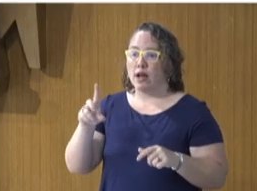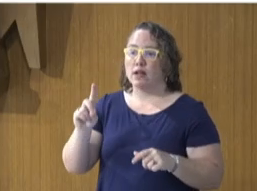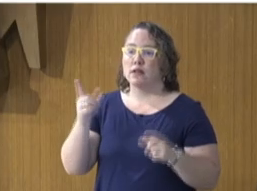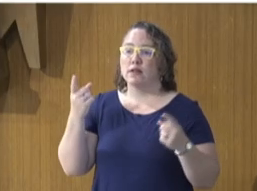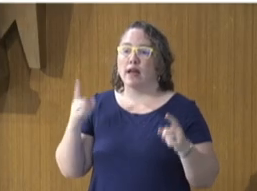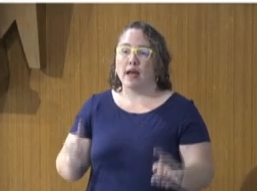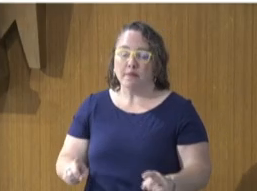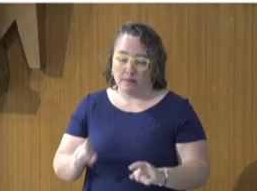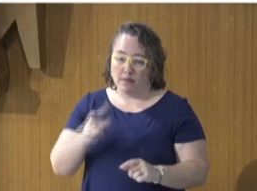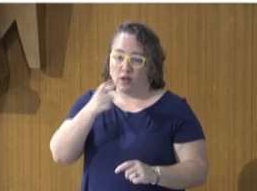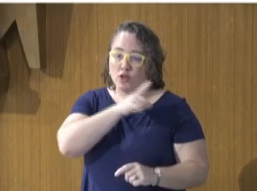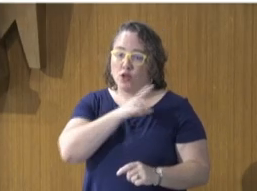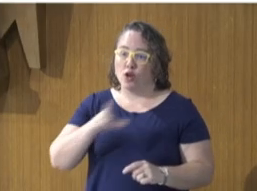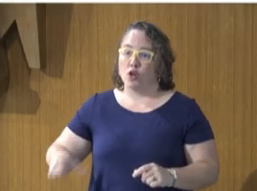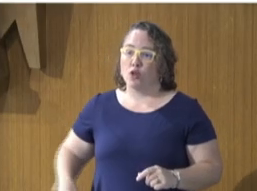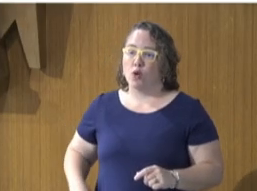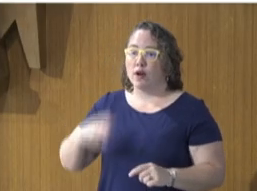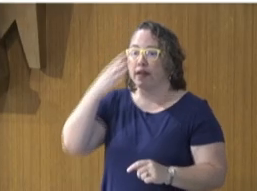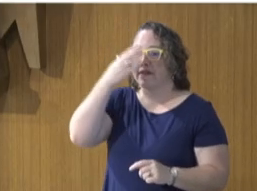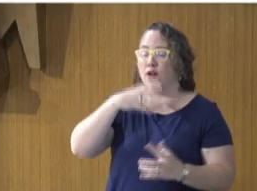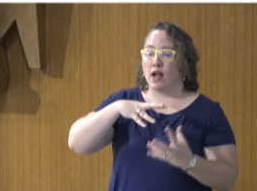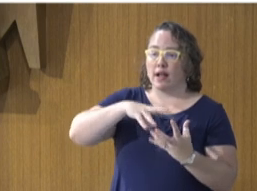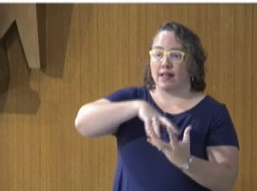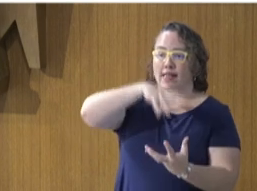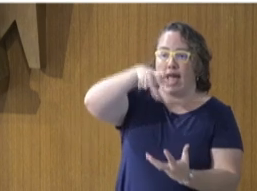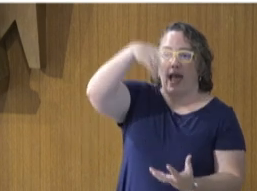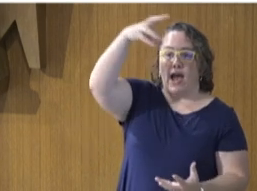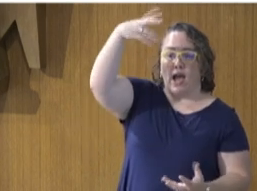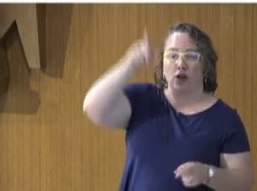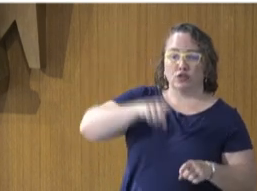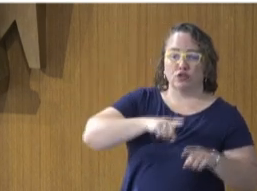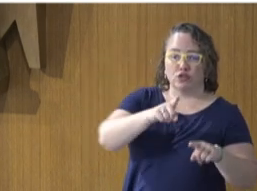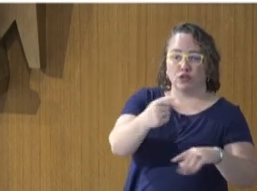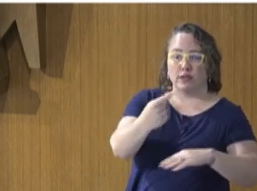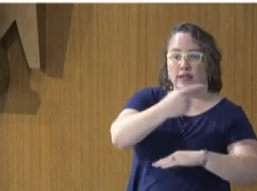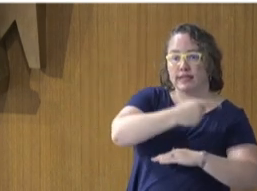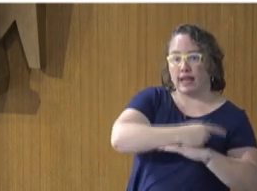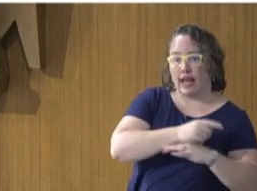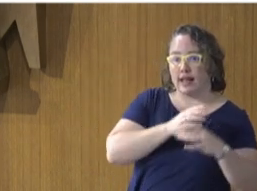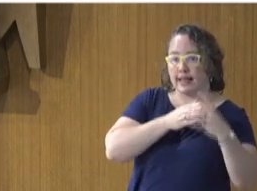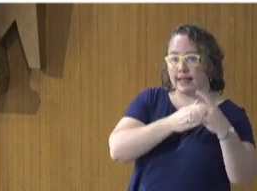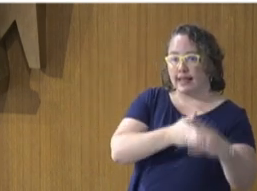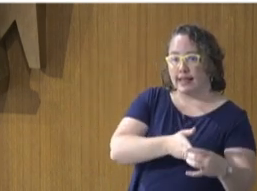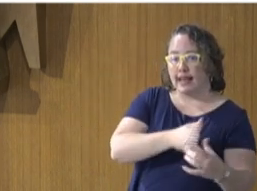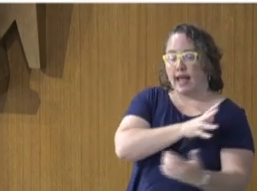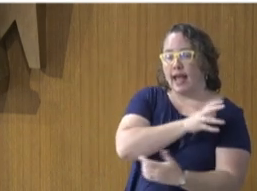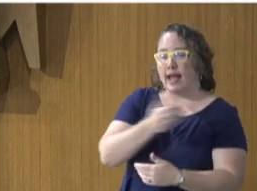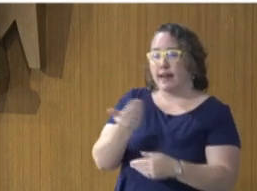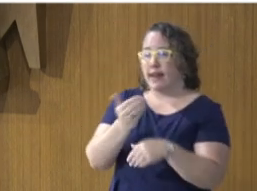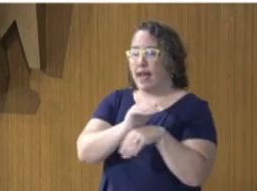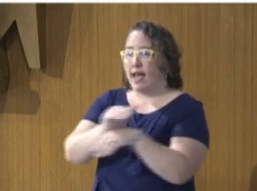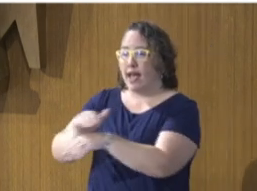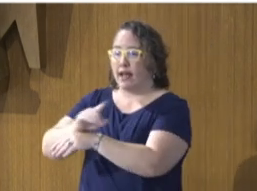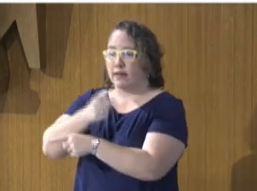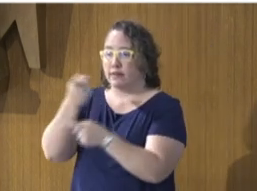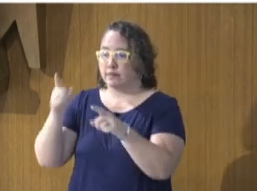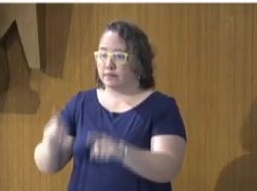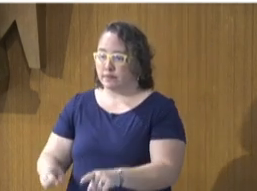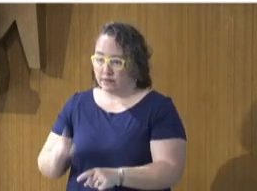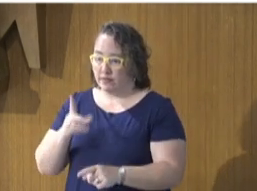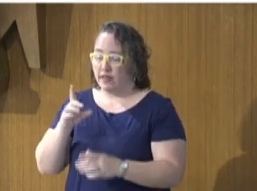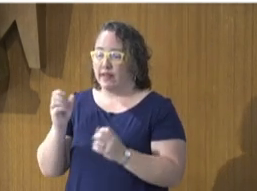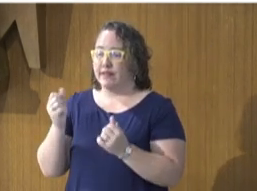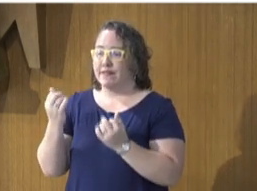went in front of them in a pillar of cloud by day to lead them along the way, and in a pillar of fire by night